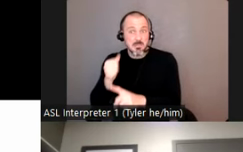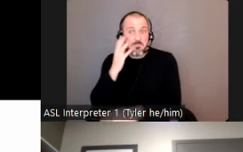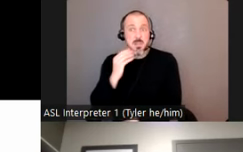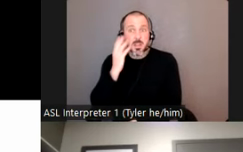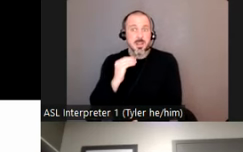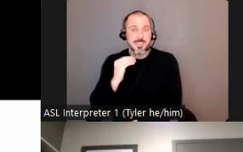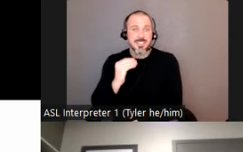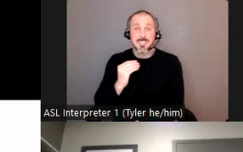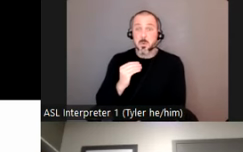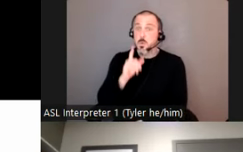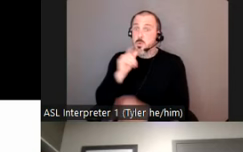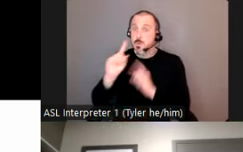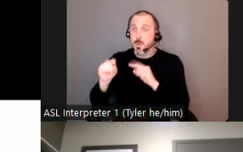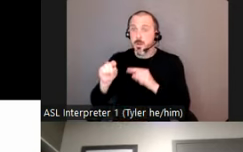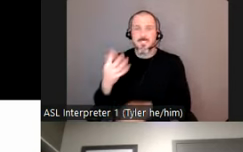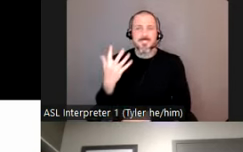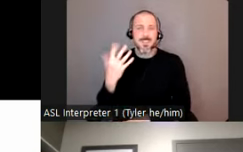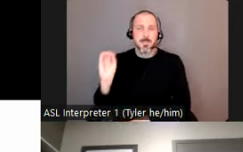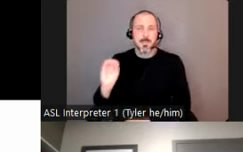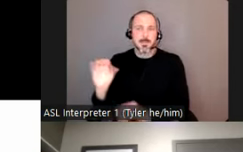staggering. Next slide.